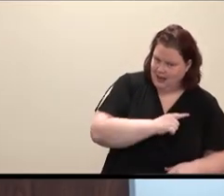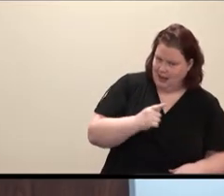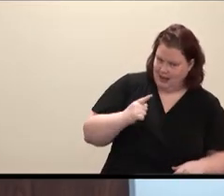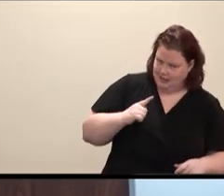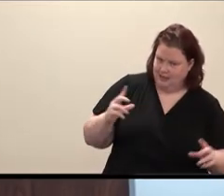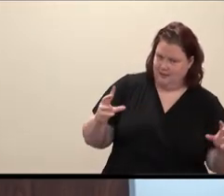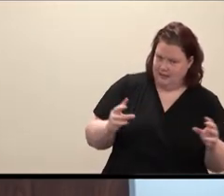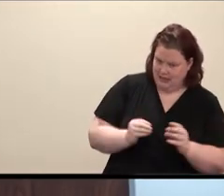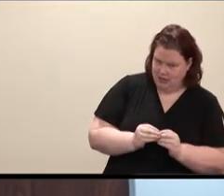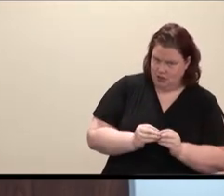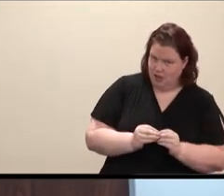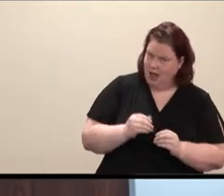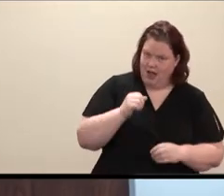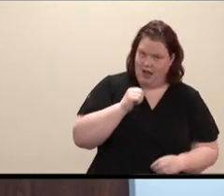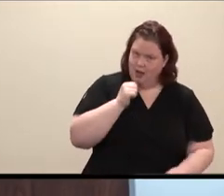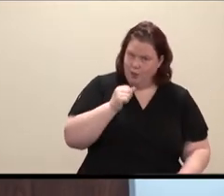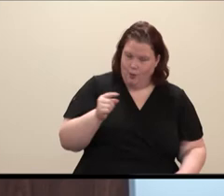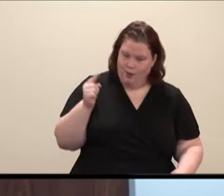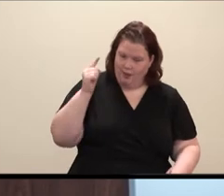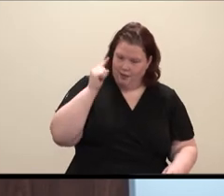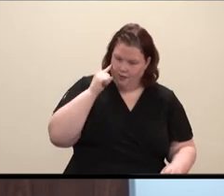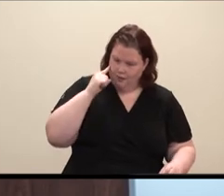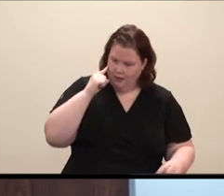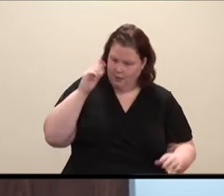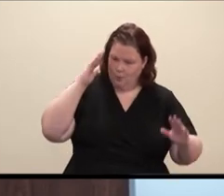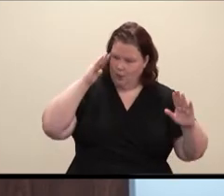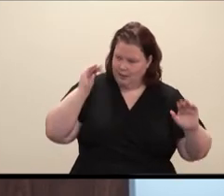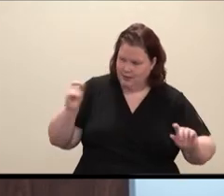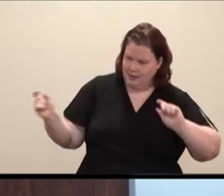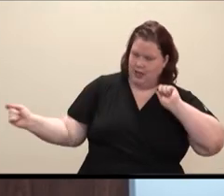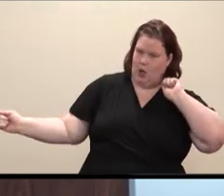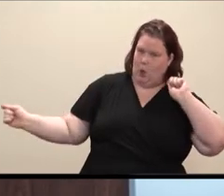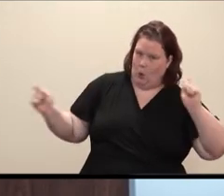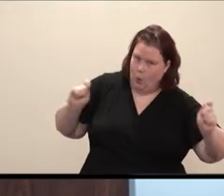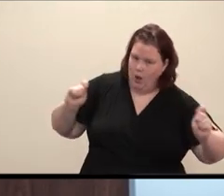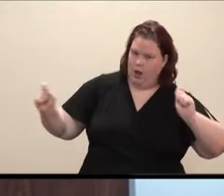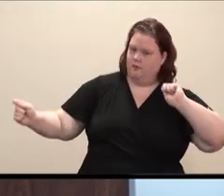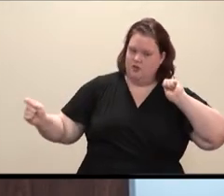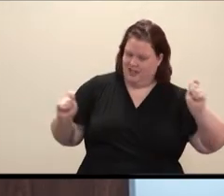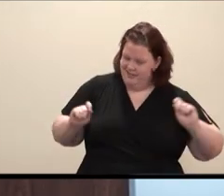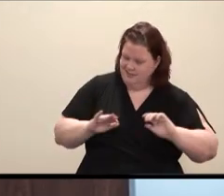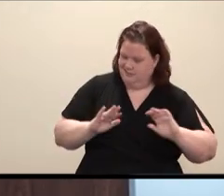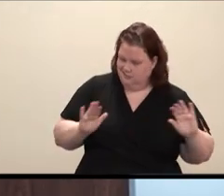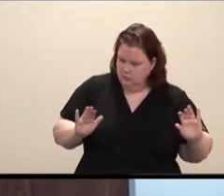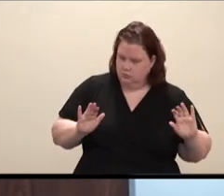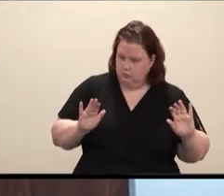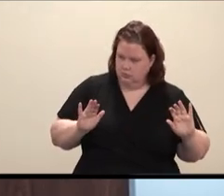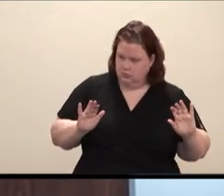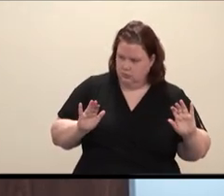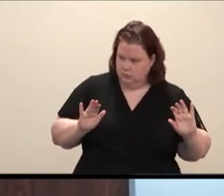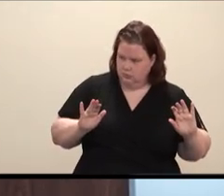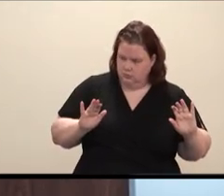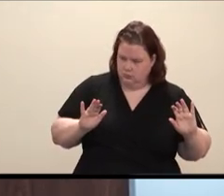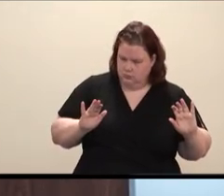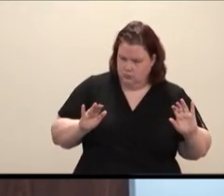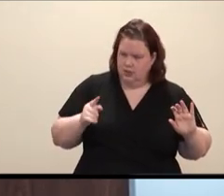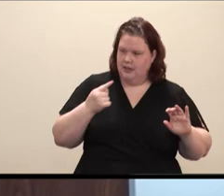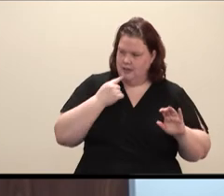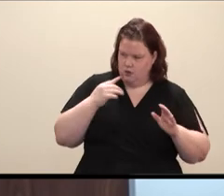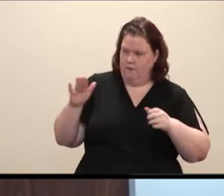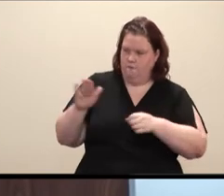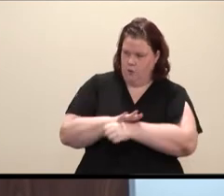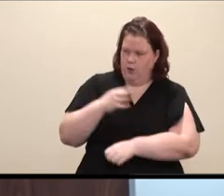session. I don't think we're expecting a whole lot of changes, really, for House Bill 3. They've kind of said they're going to fully fund